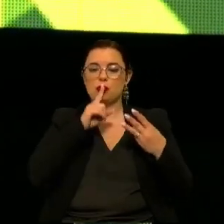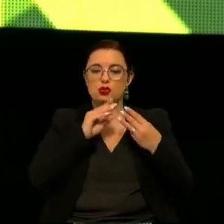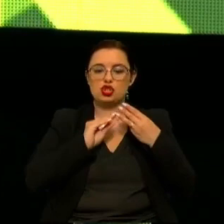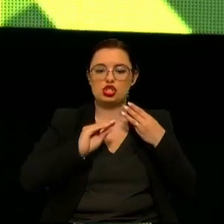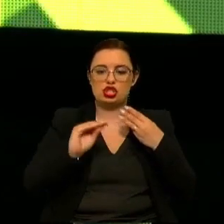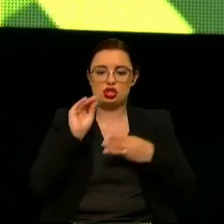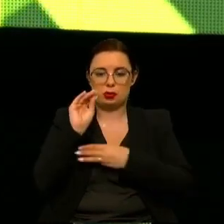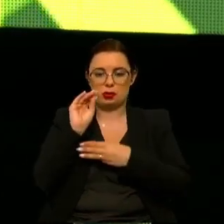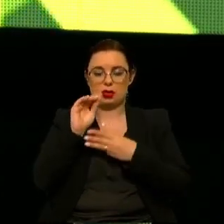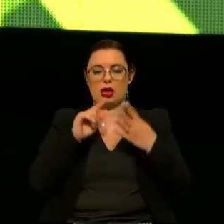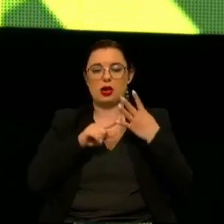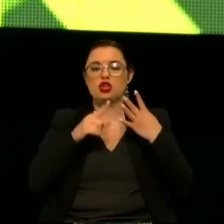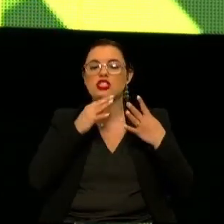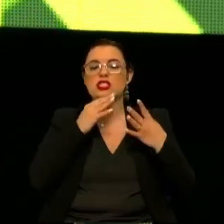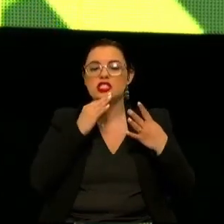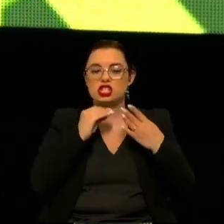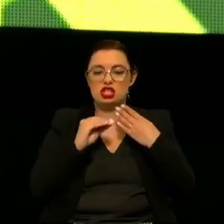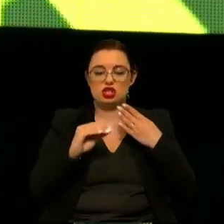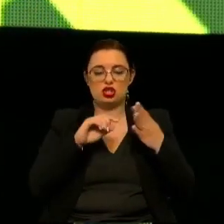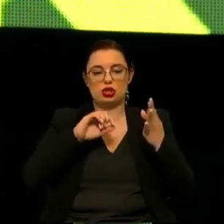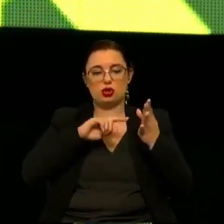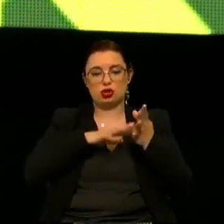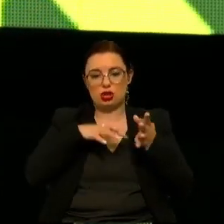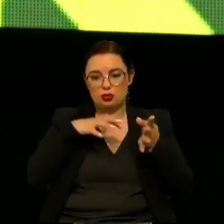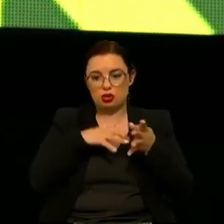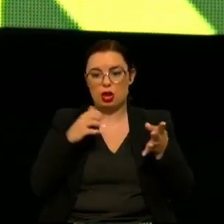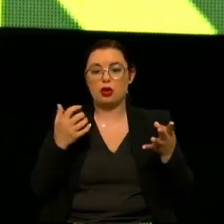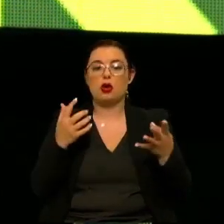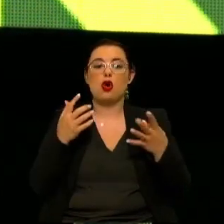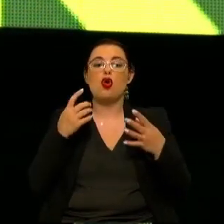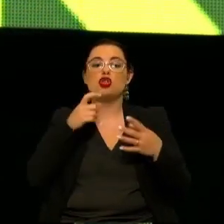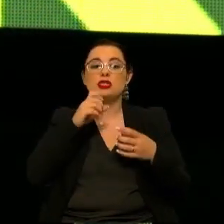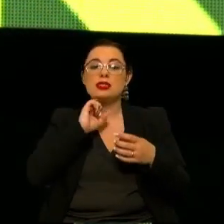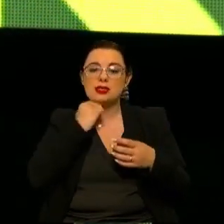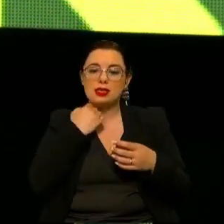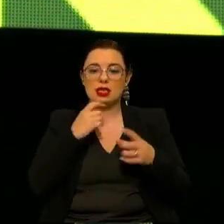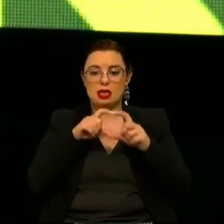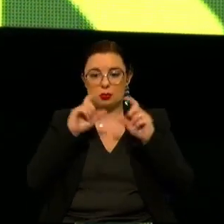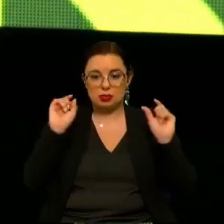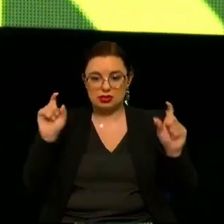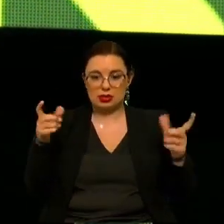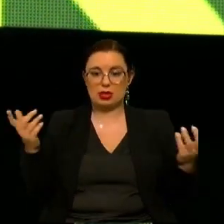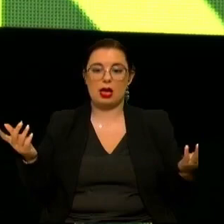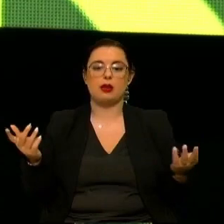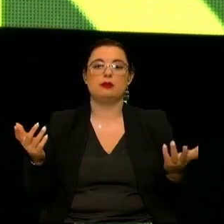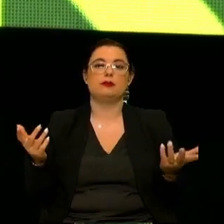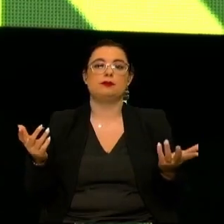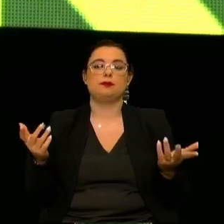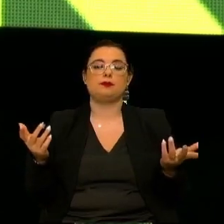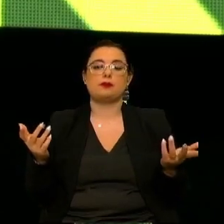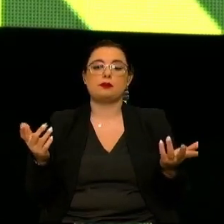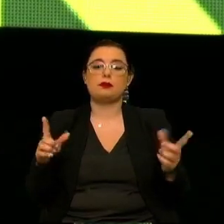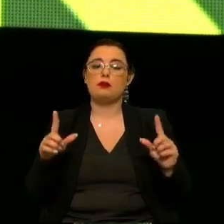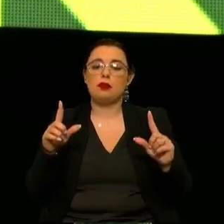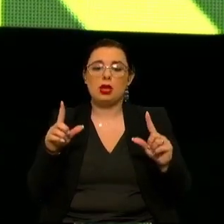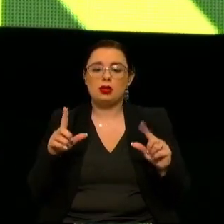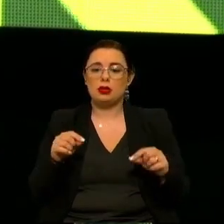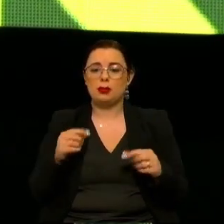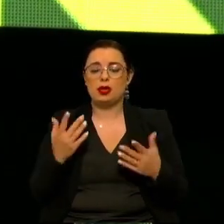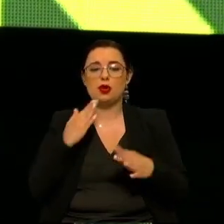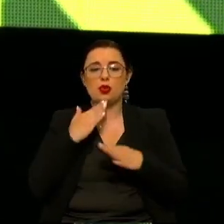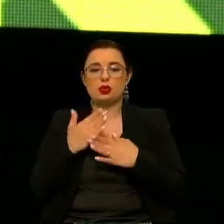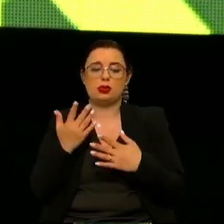secret of justice, bank secrecy, tax secrecy, and commercial